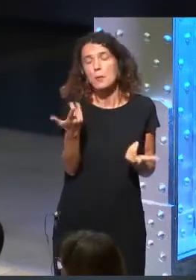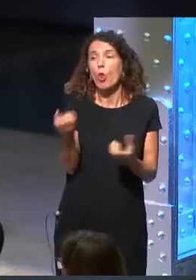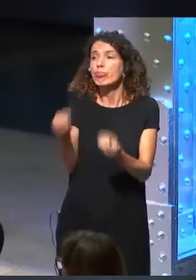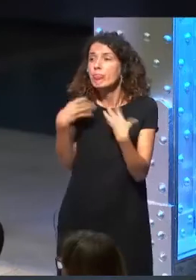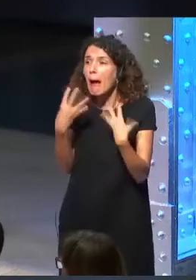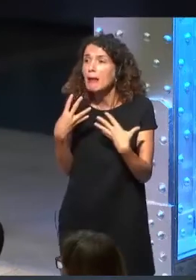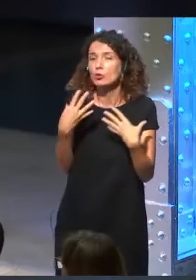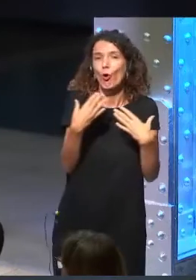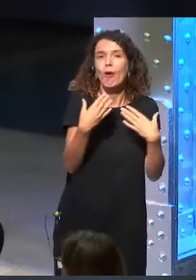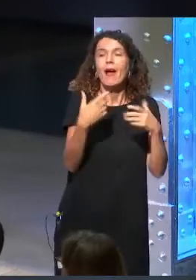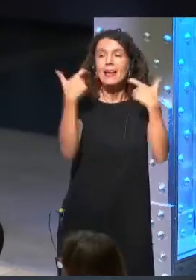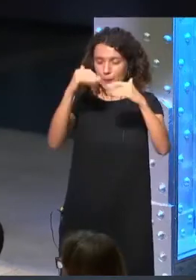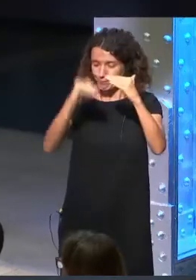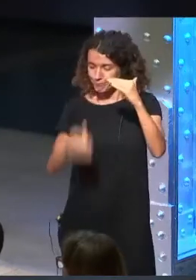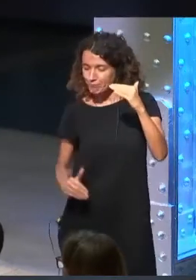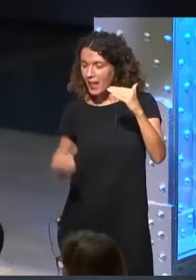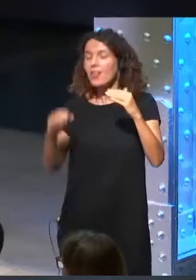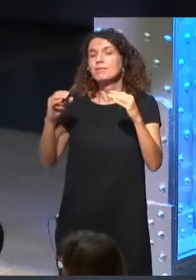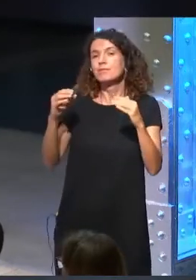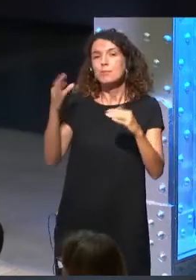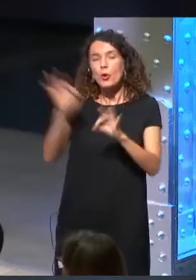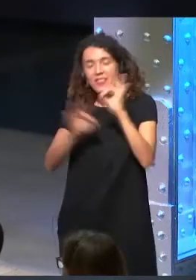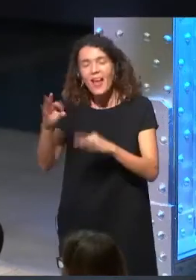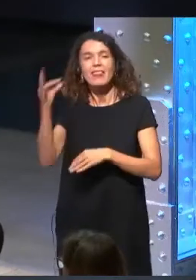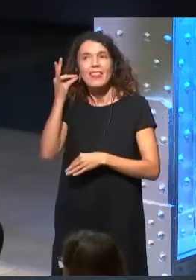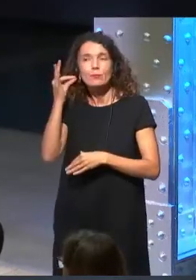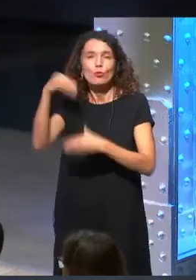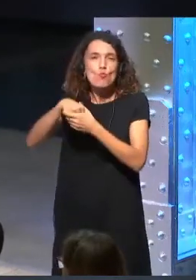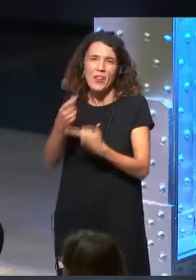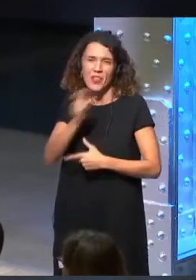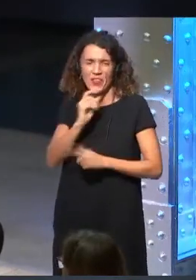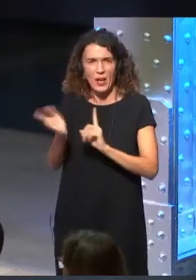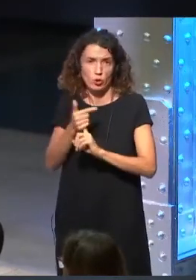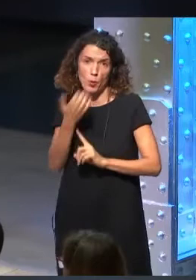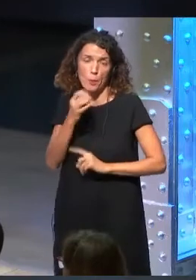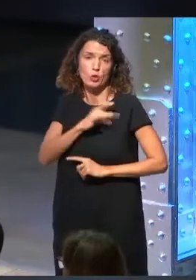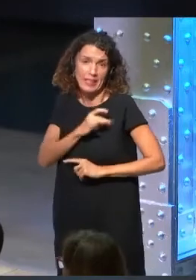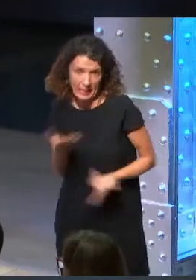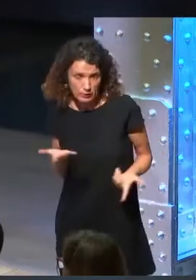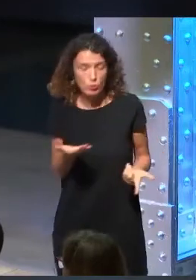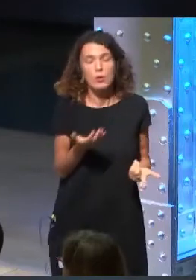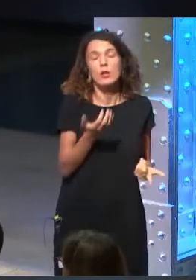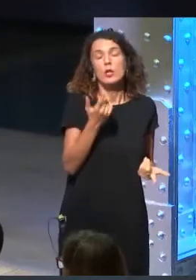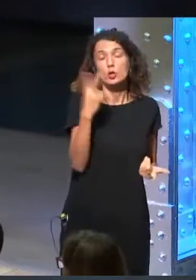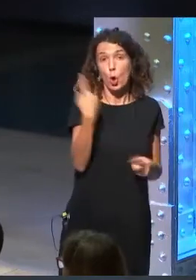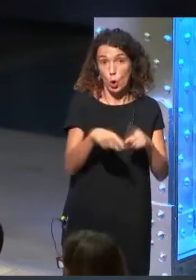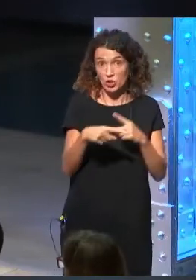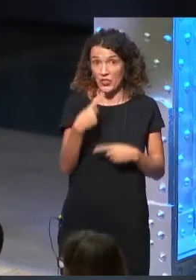hard. I think that there's two things I'd say, though, in response. One